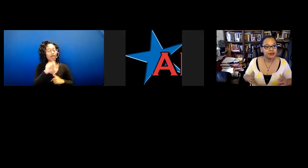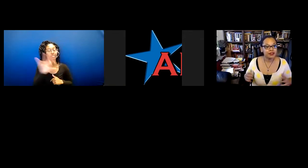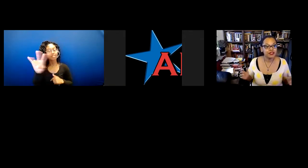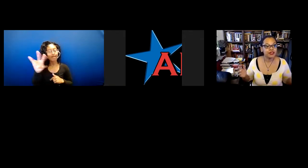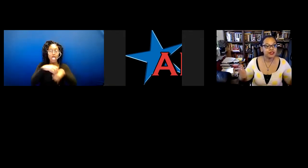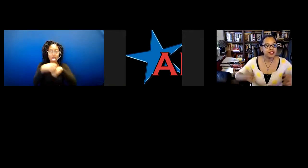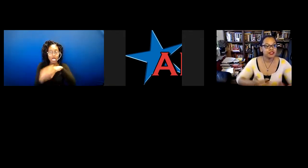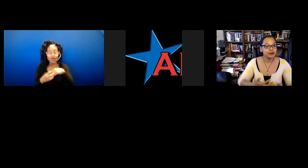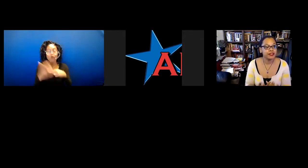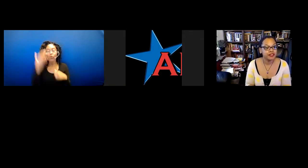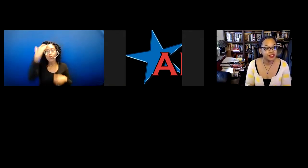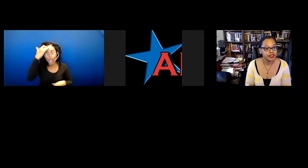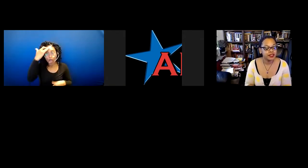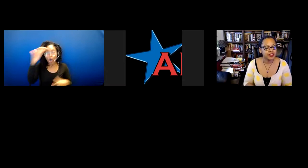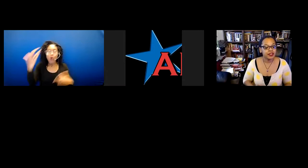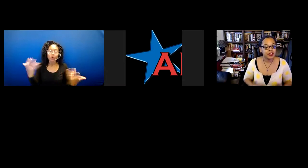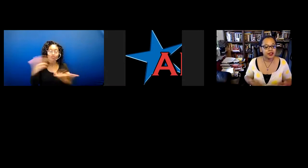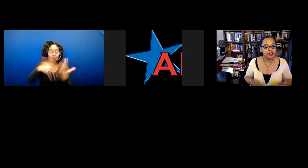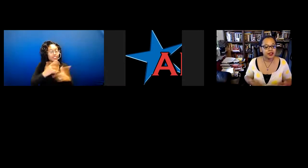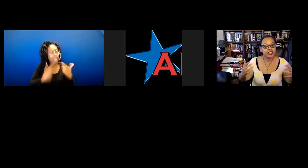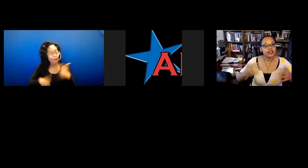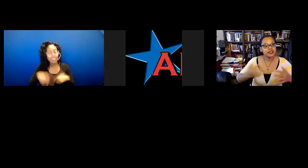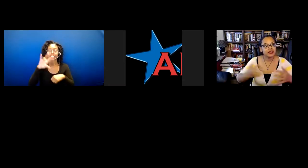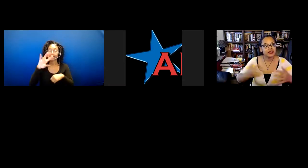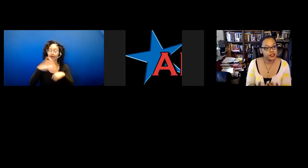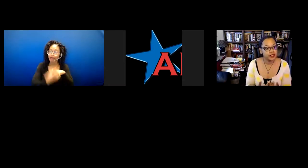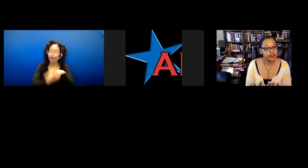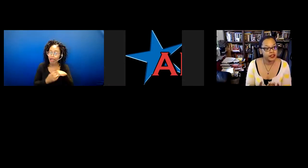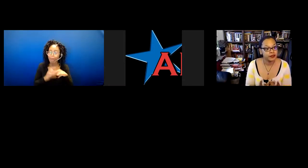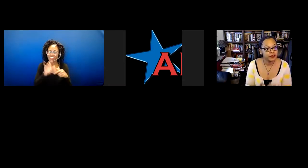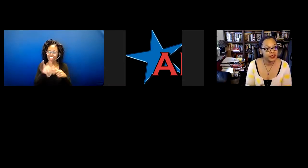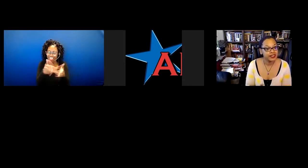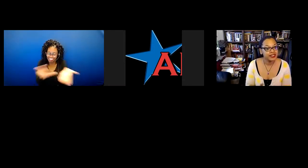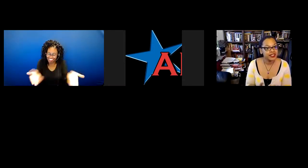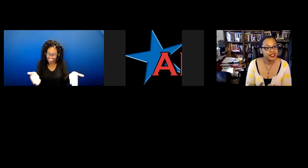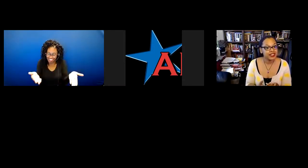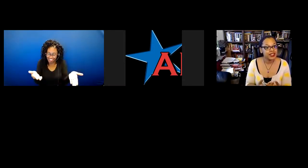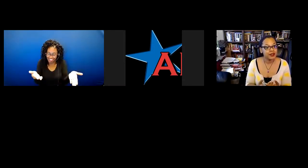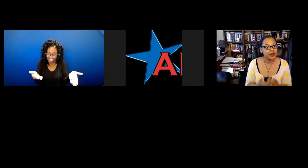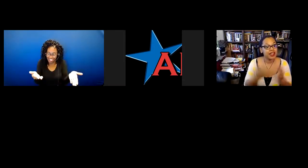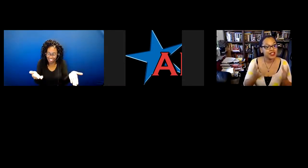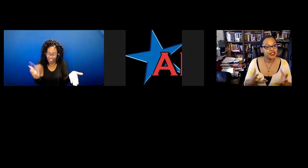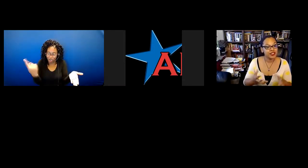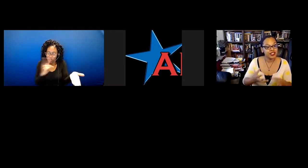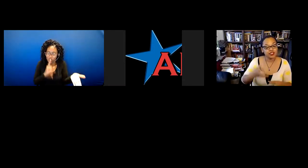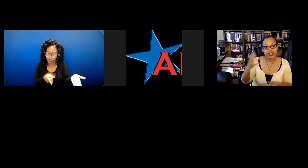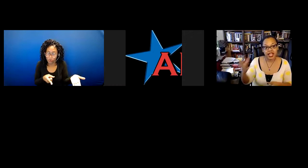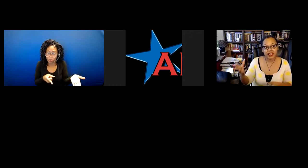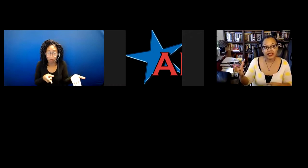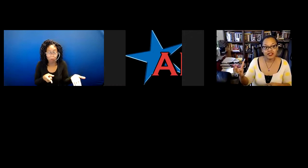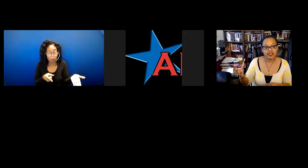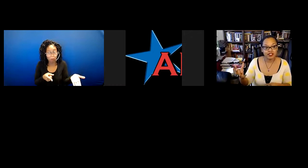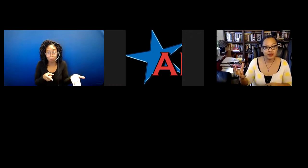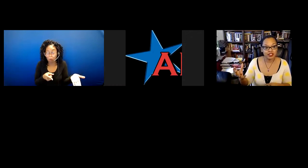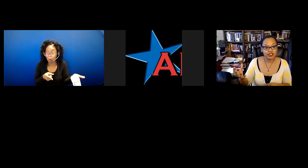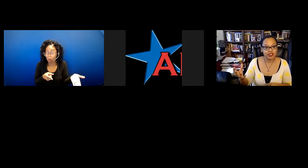We've been socialized to believe a thing. But that thing doesn't necessarily reflect either the reality